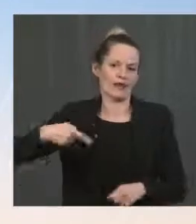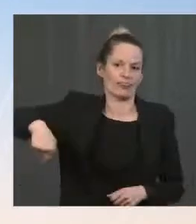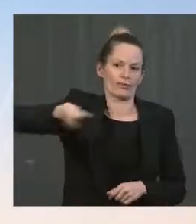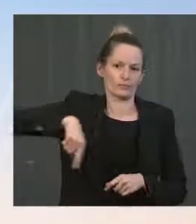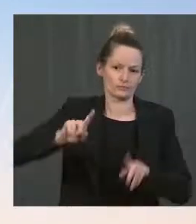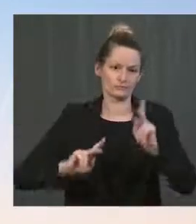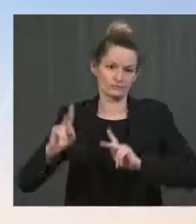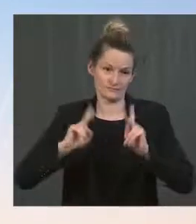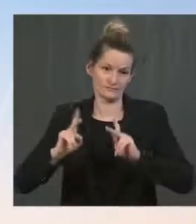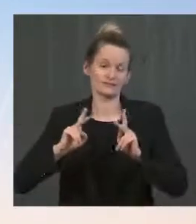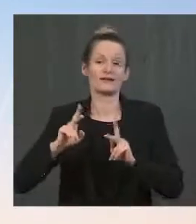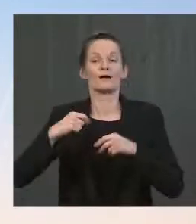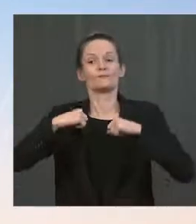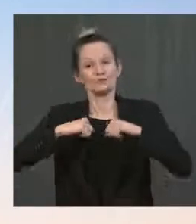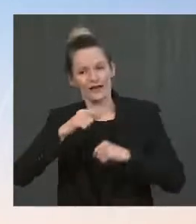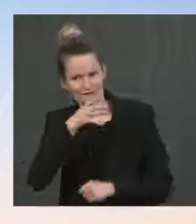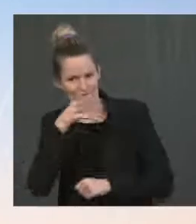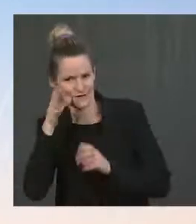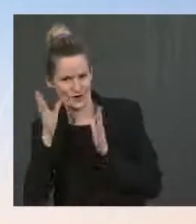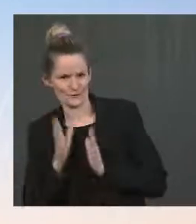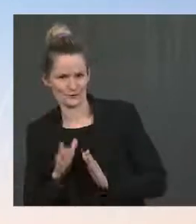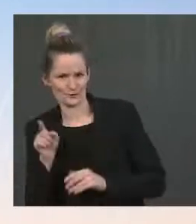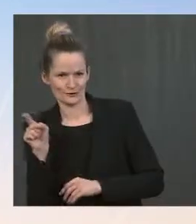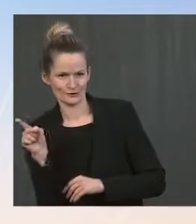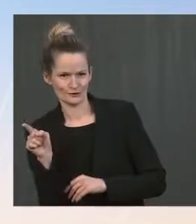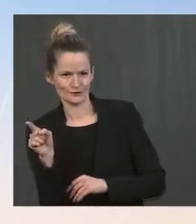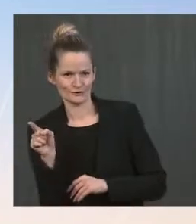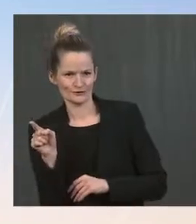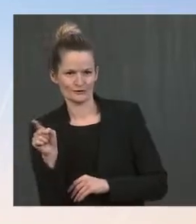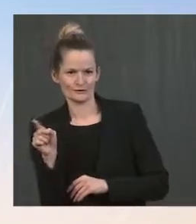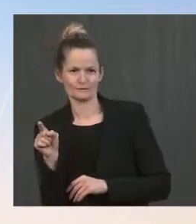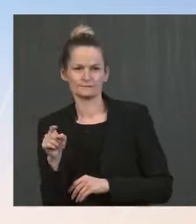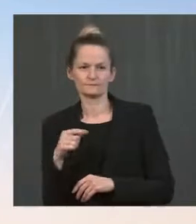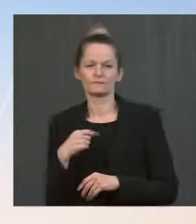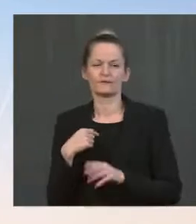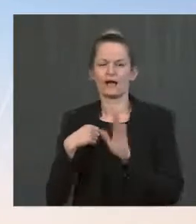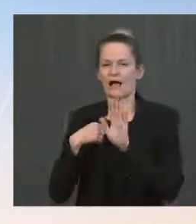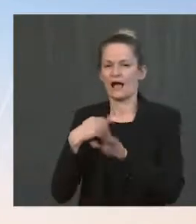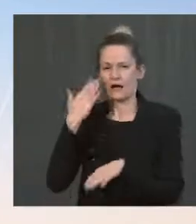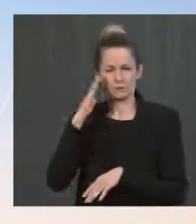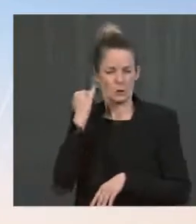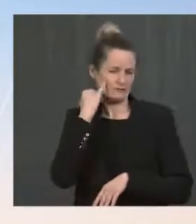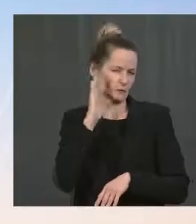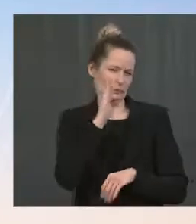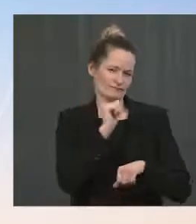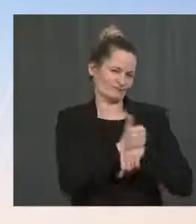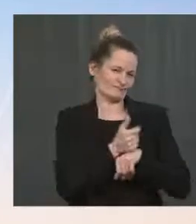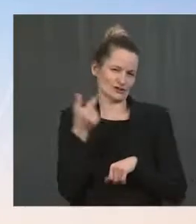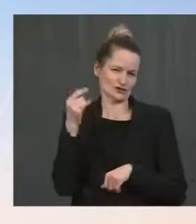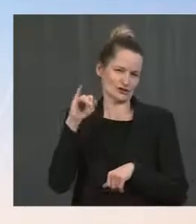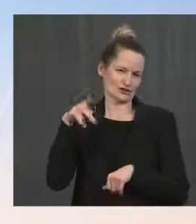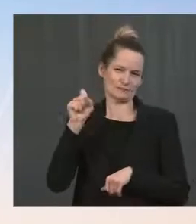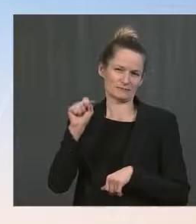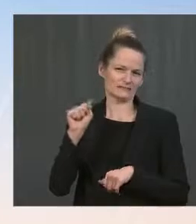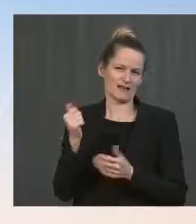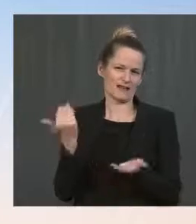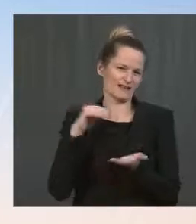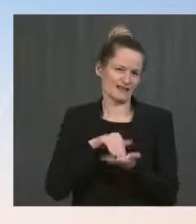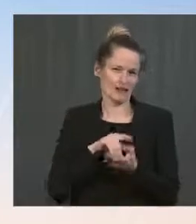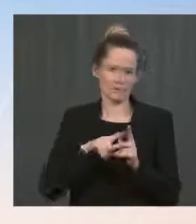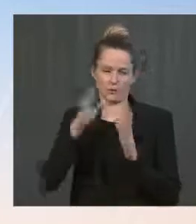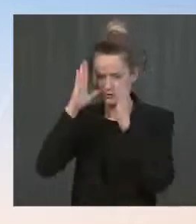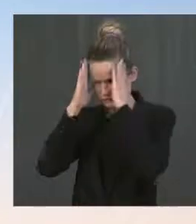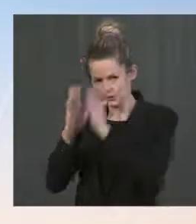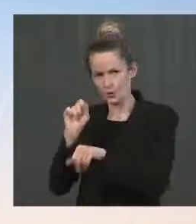necessarily have to reinstitute GPSA to do that, but you do have to focus on the Packers and Stockyards Act. When GPSA was disbanded, you know a